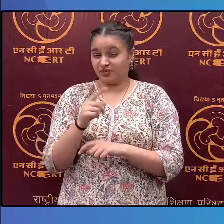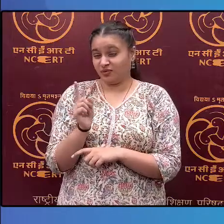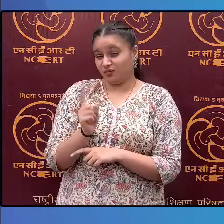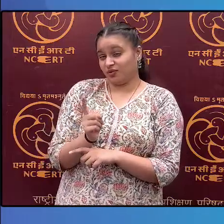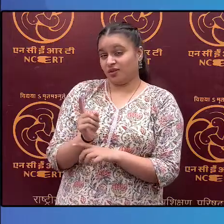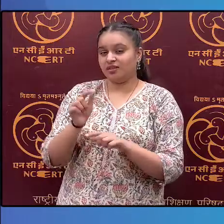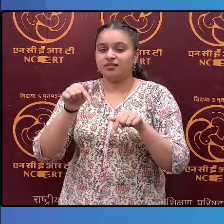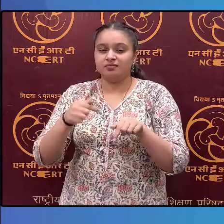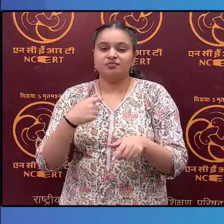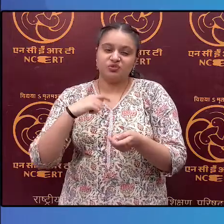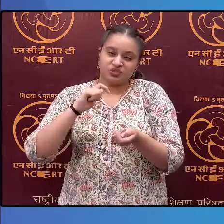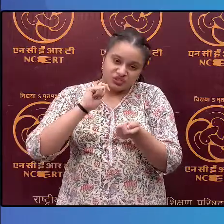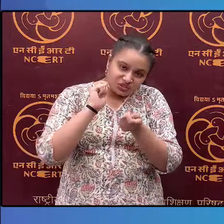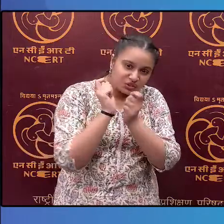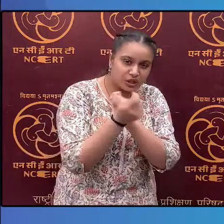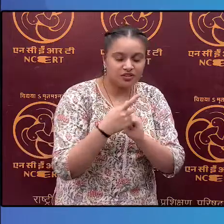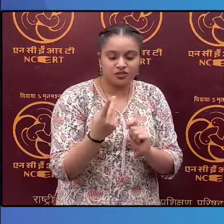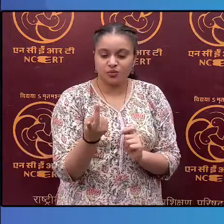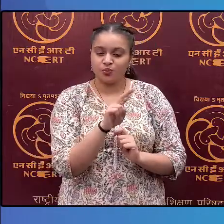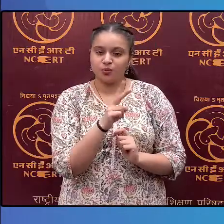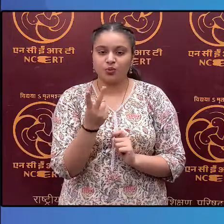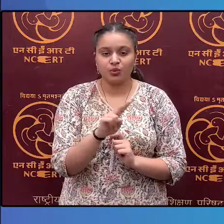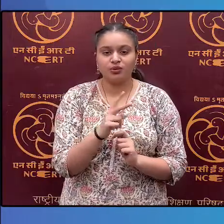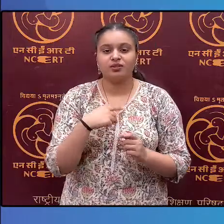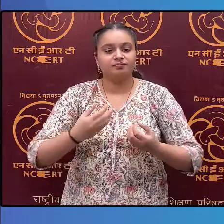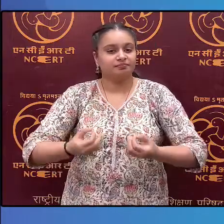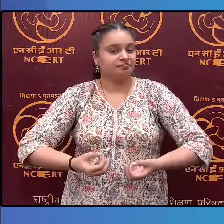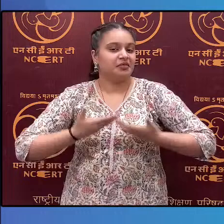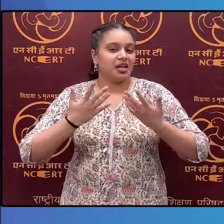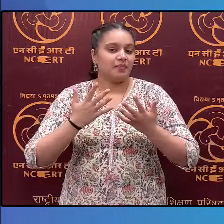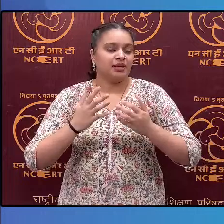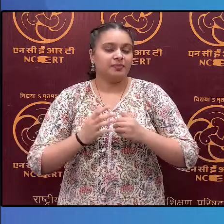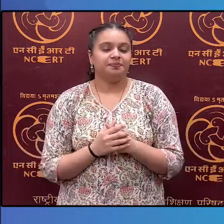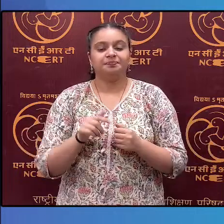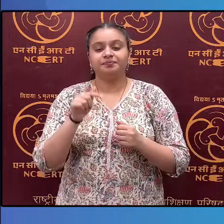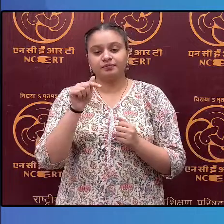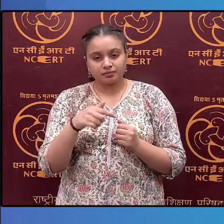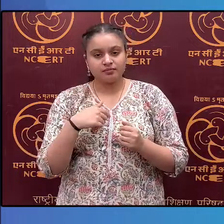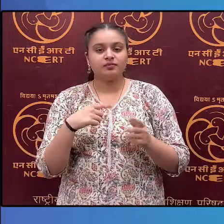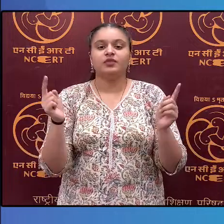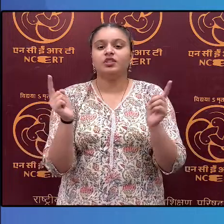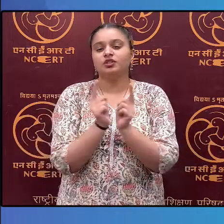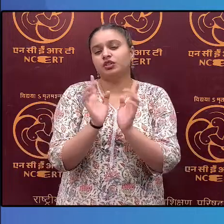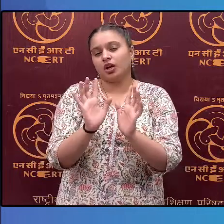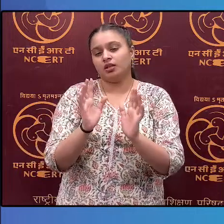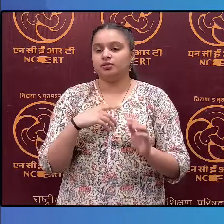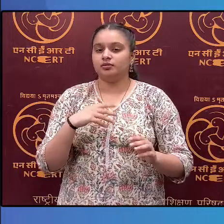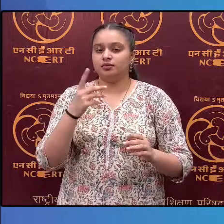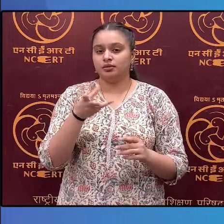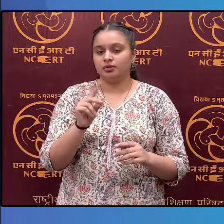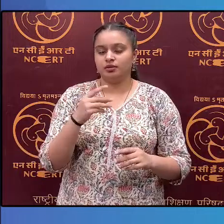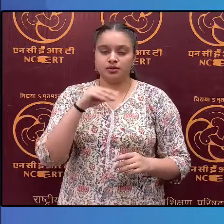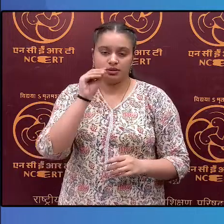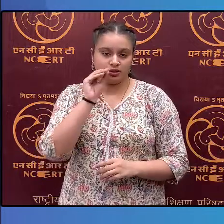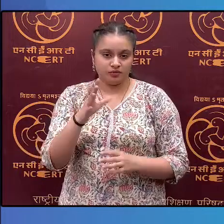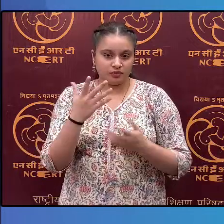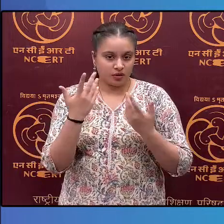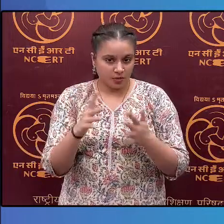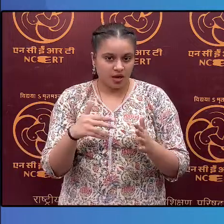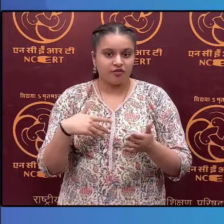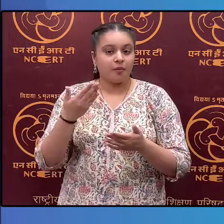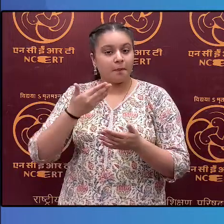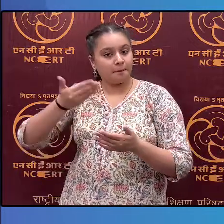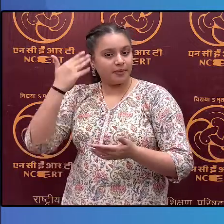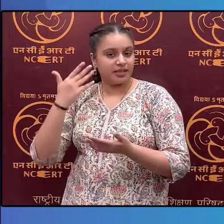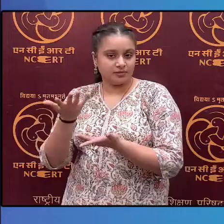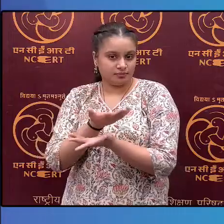has changed, I guess. They both are very happy. Okay. So this was the brief of the previous session that we have discussed.